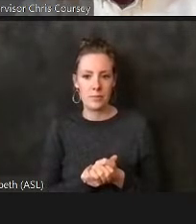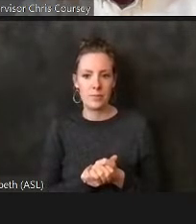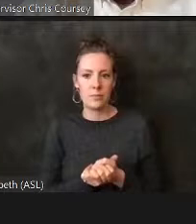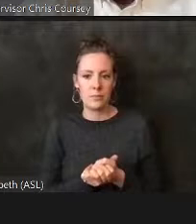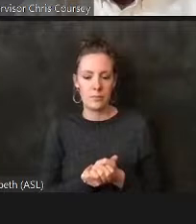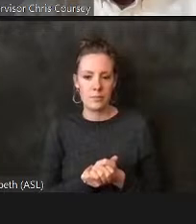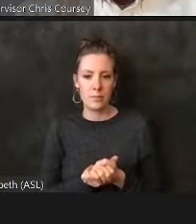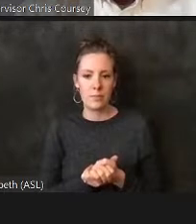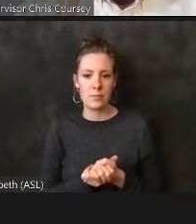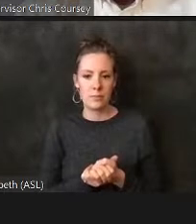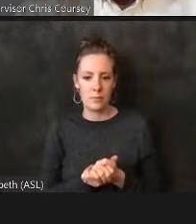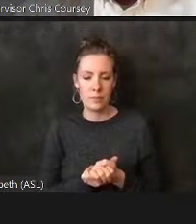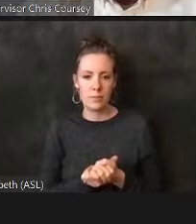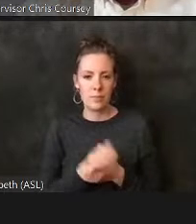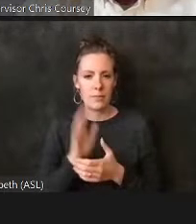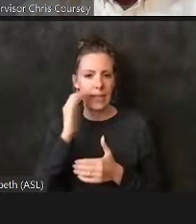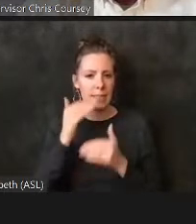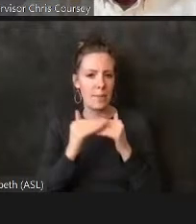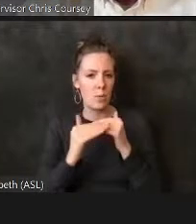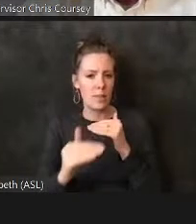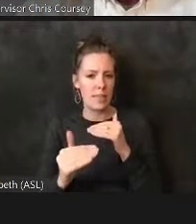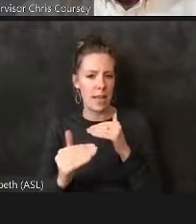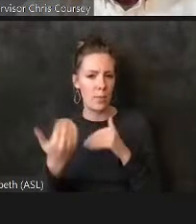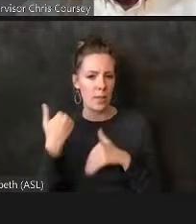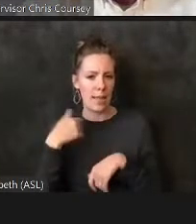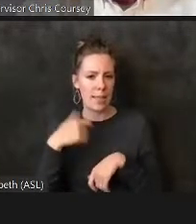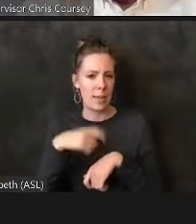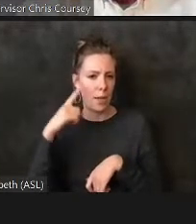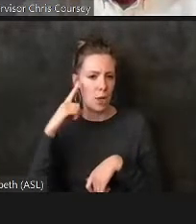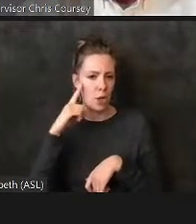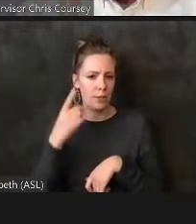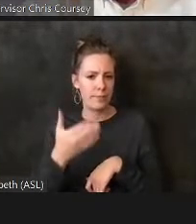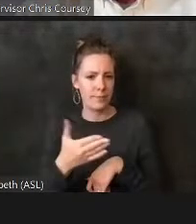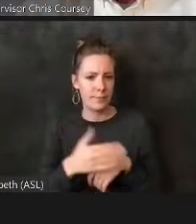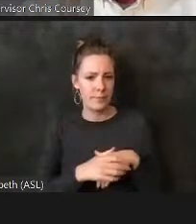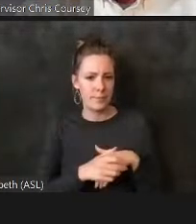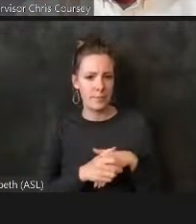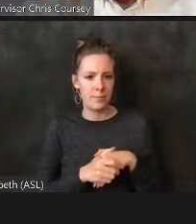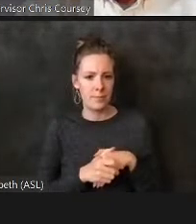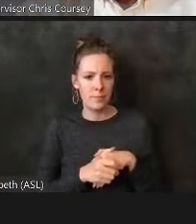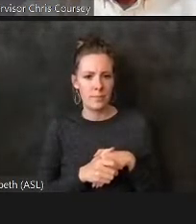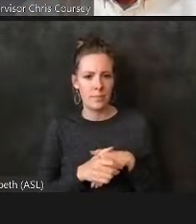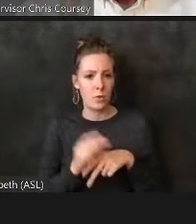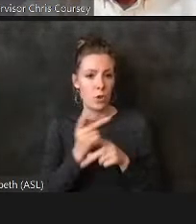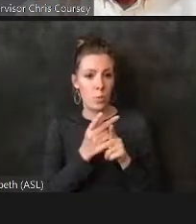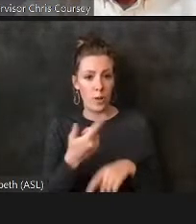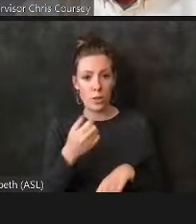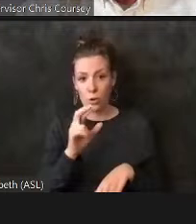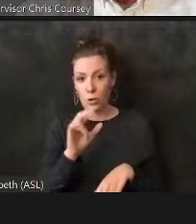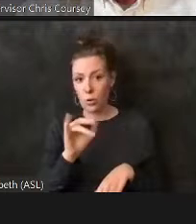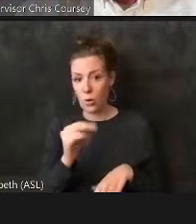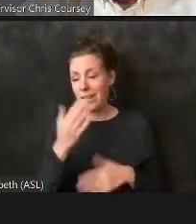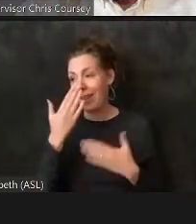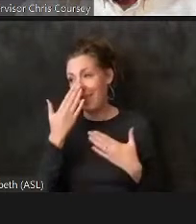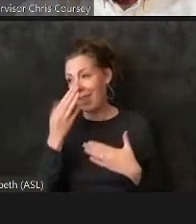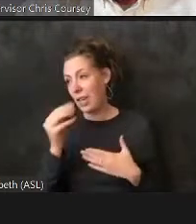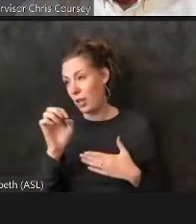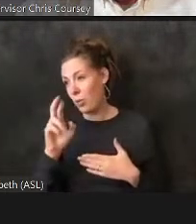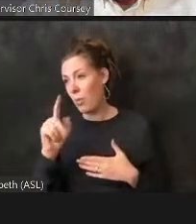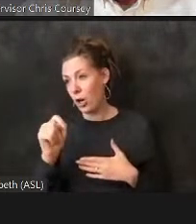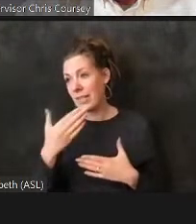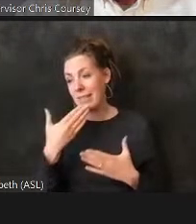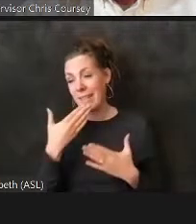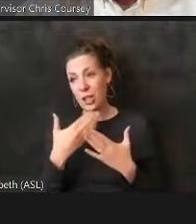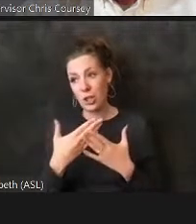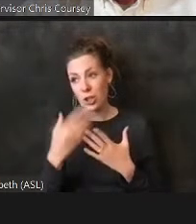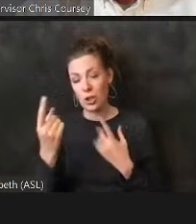Yeah, they've been fairly stable last I heard. Go ahead, Supervisor Gorin. Thank you, Martin. It's a good question, and I would encourage you